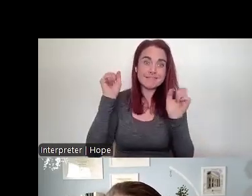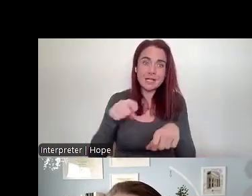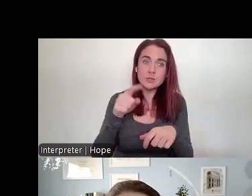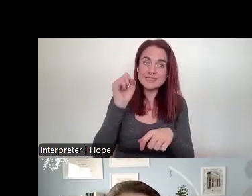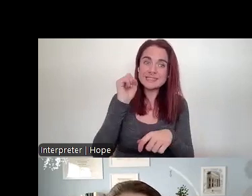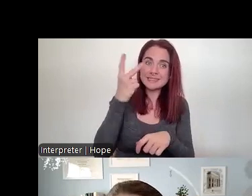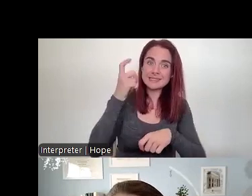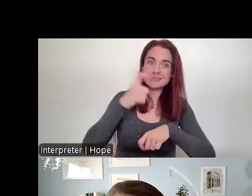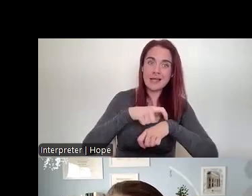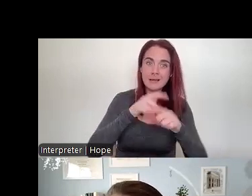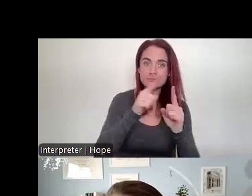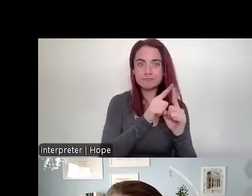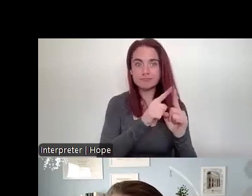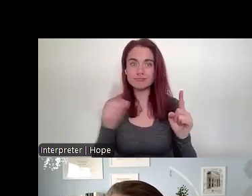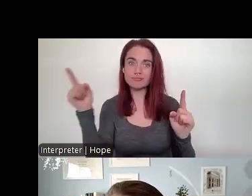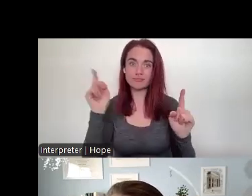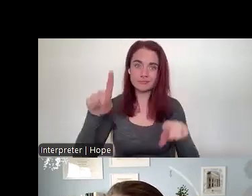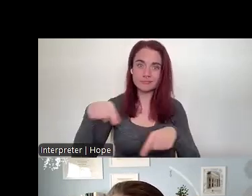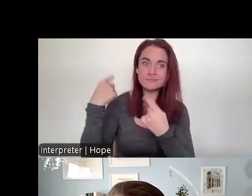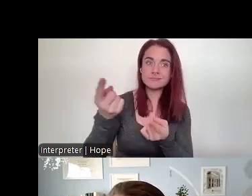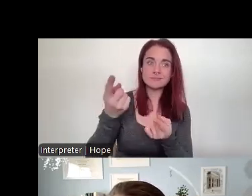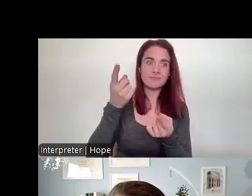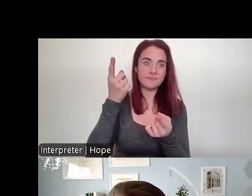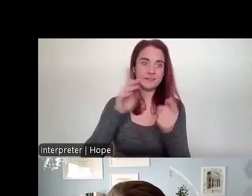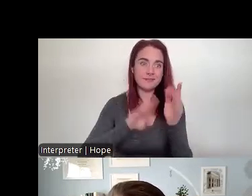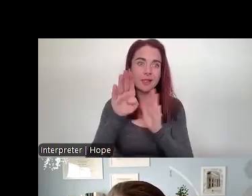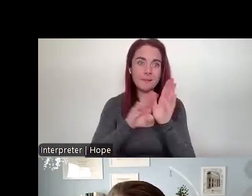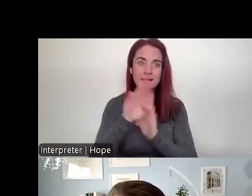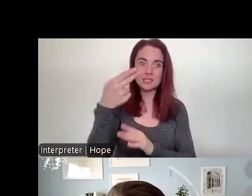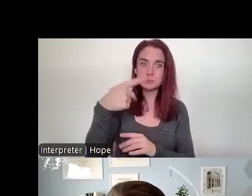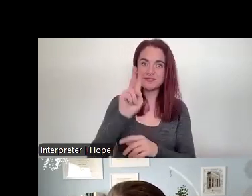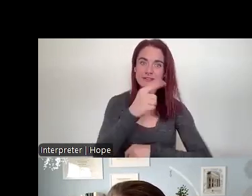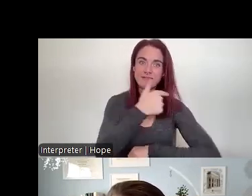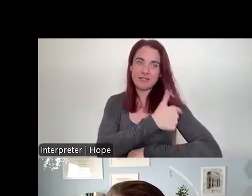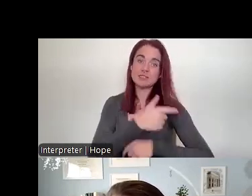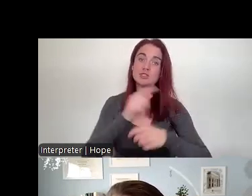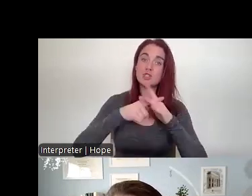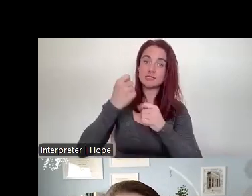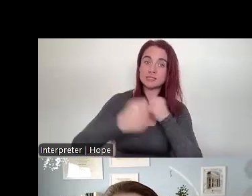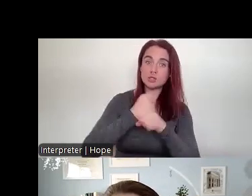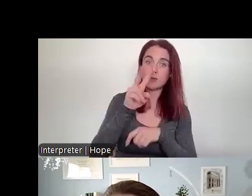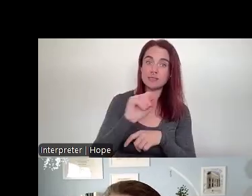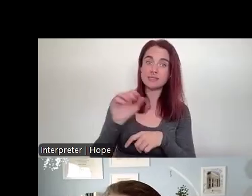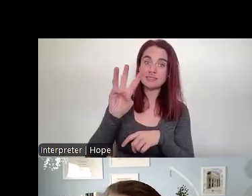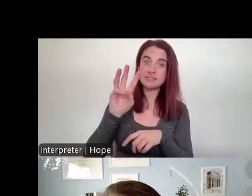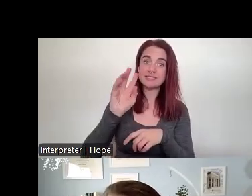of the evolution of the HPV vaccine. So starting in 2006,